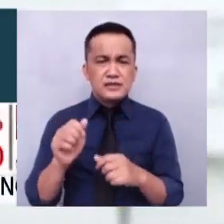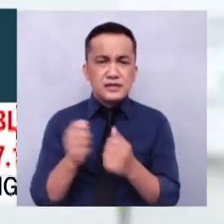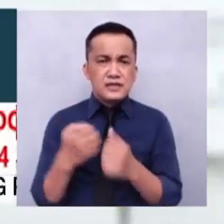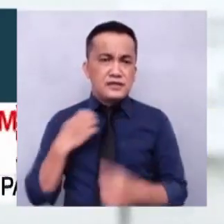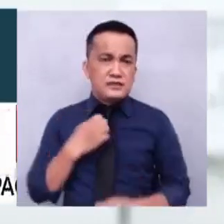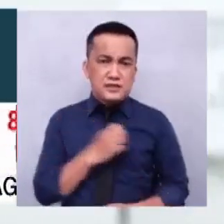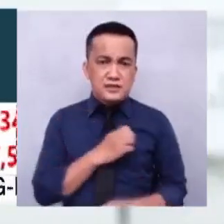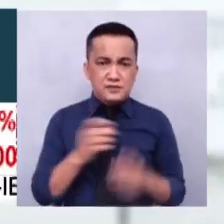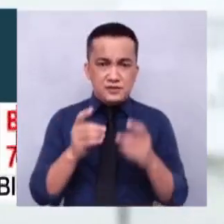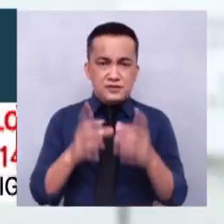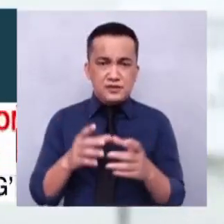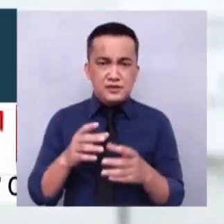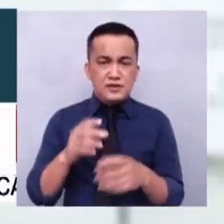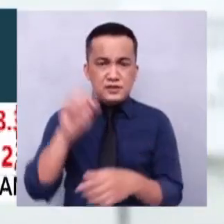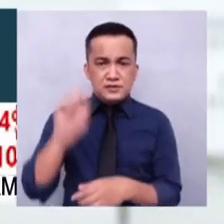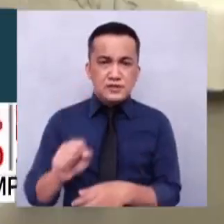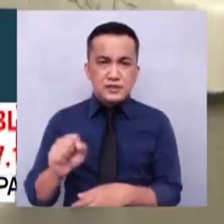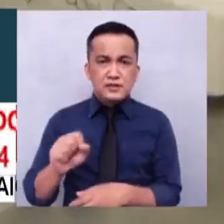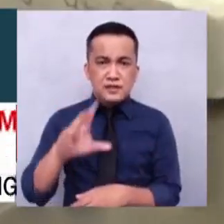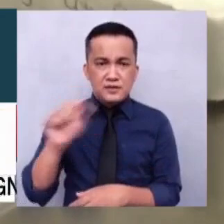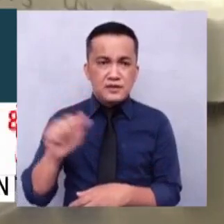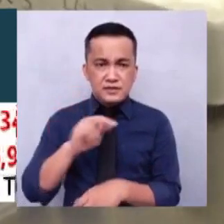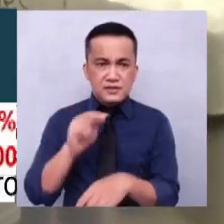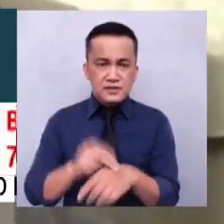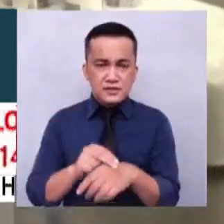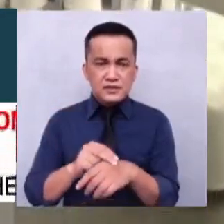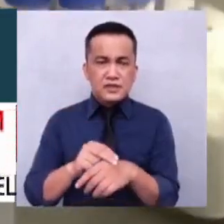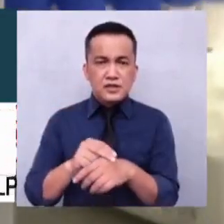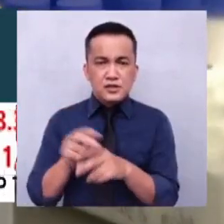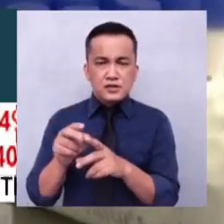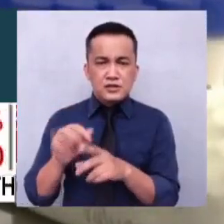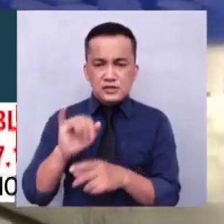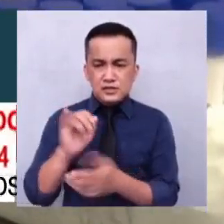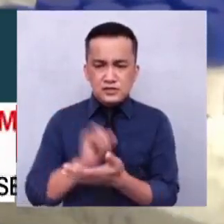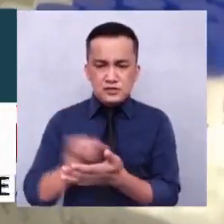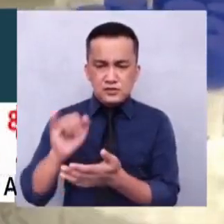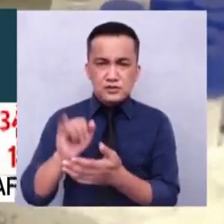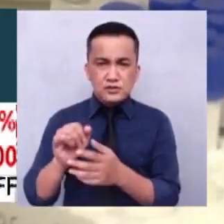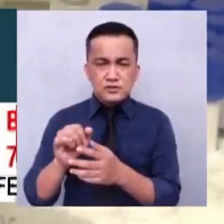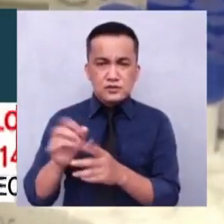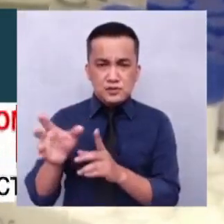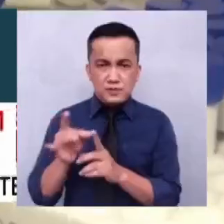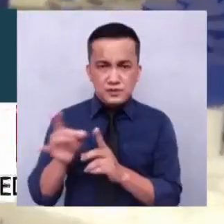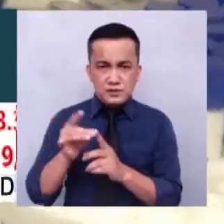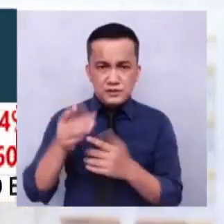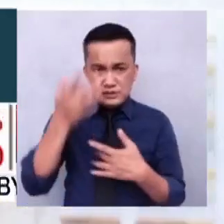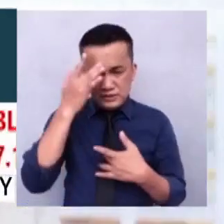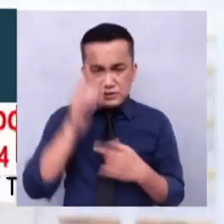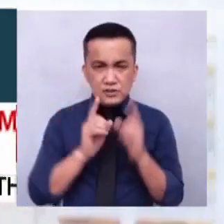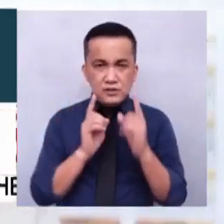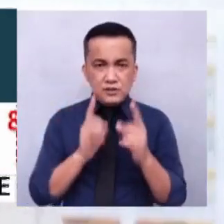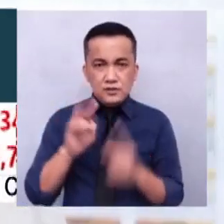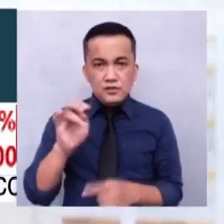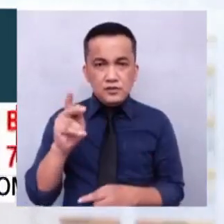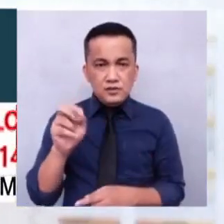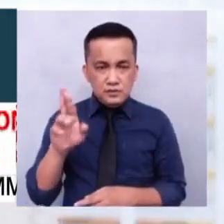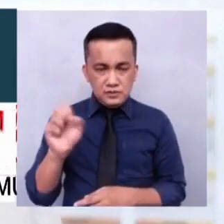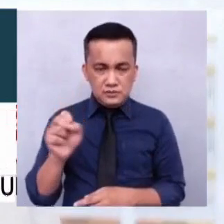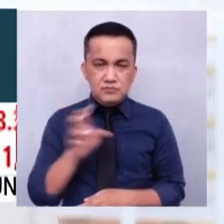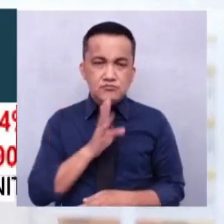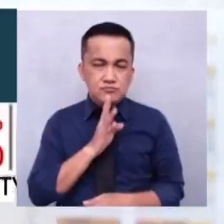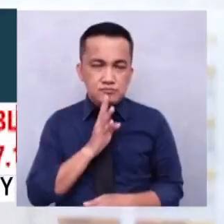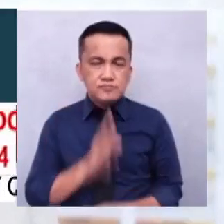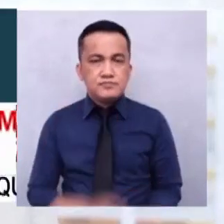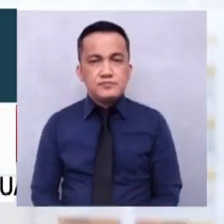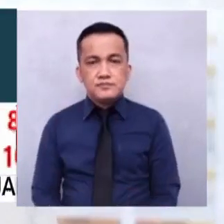Africa's National Institute of Communicable Diseases, or NICD. He spoke to Reuters on Tuesday. We thought, well, what will